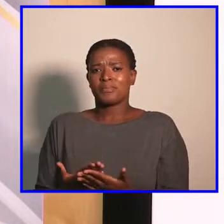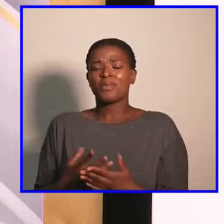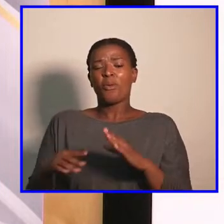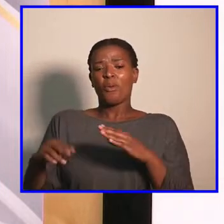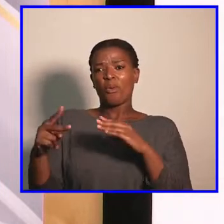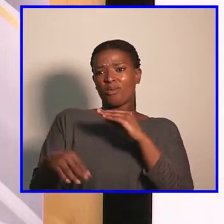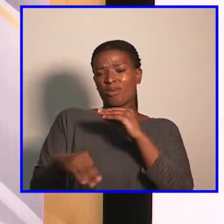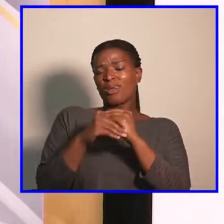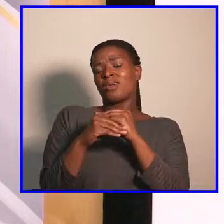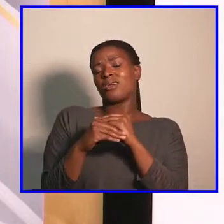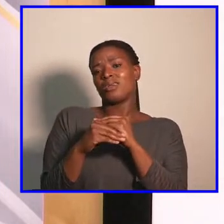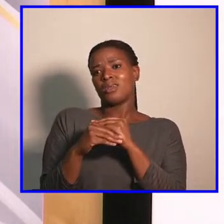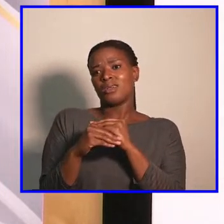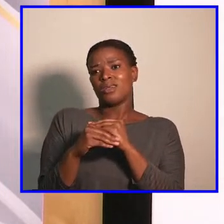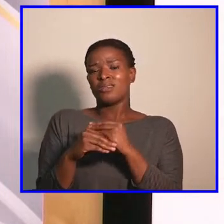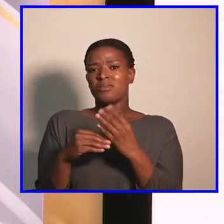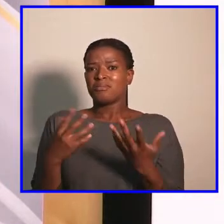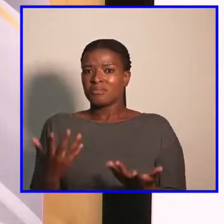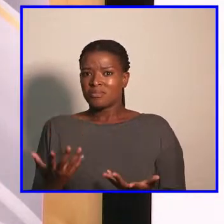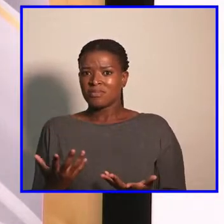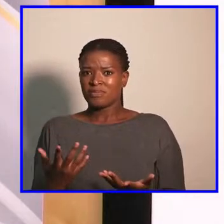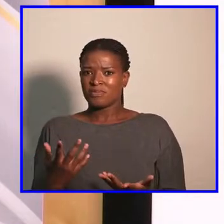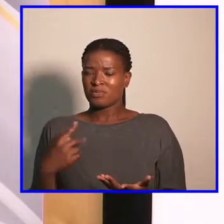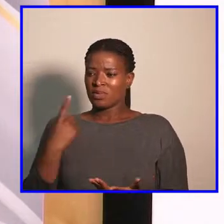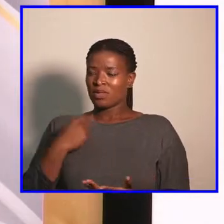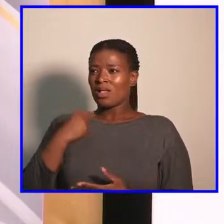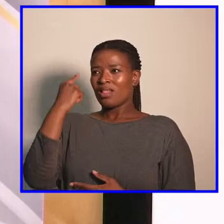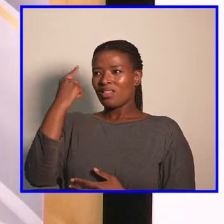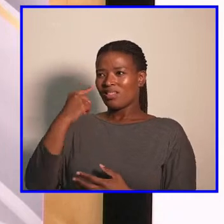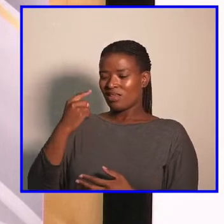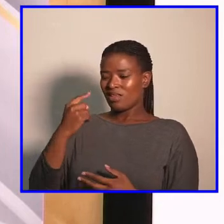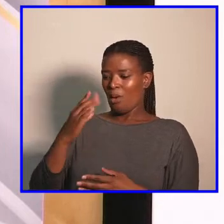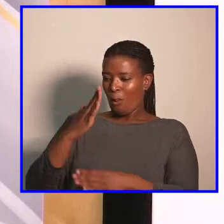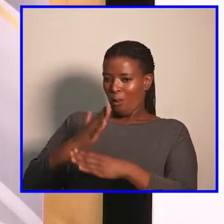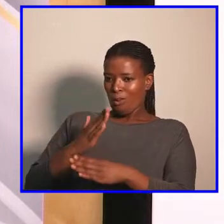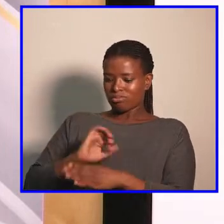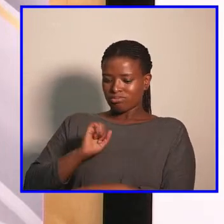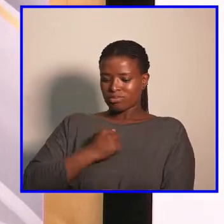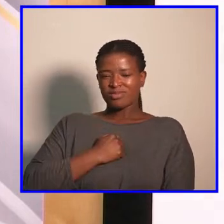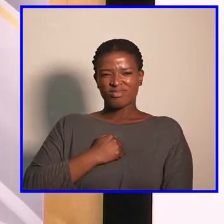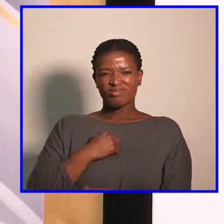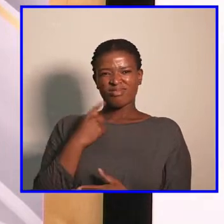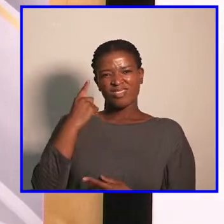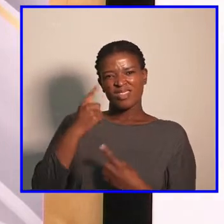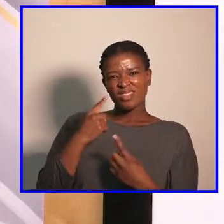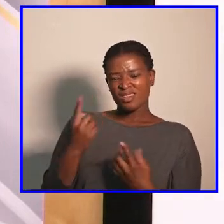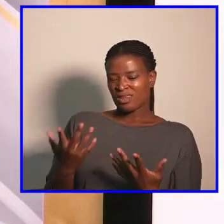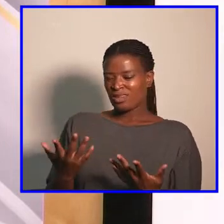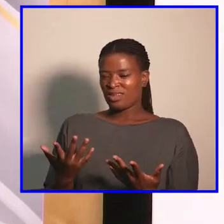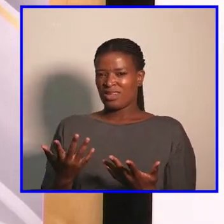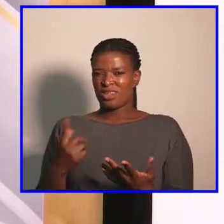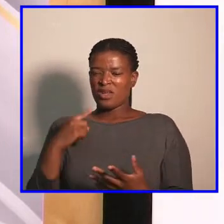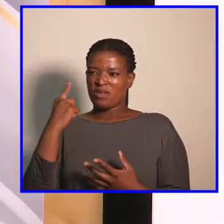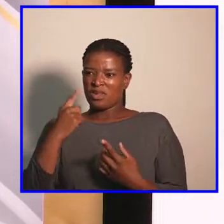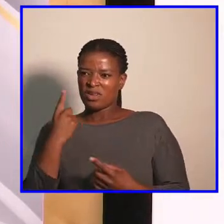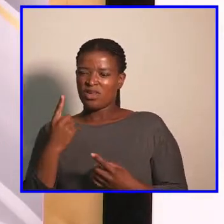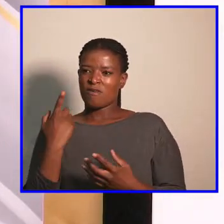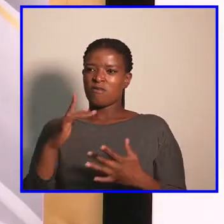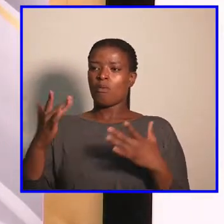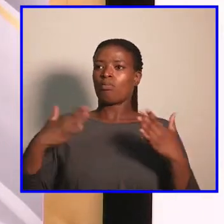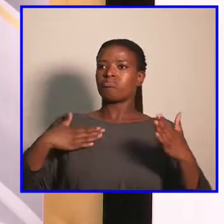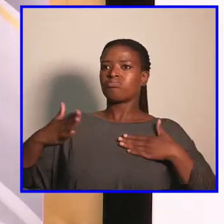And when we think of our work, we don't think of our work as the administrators of